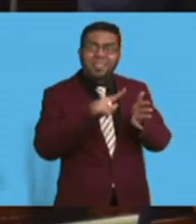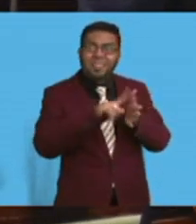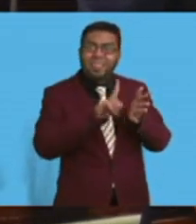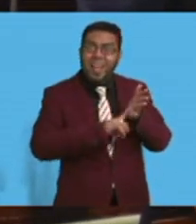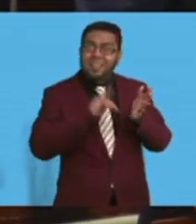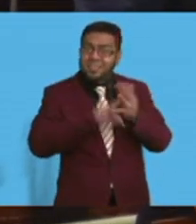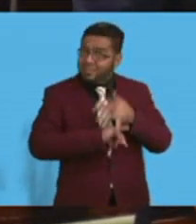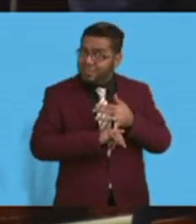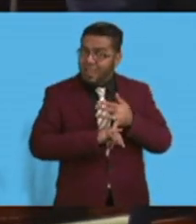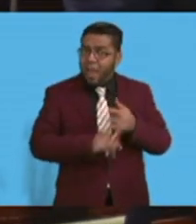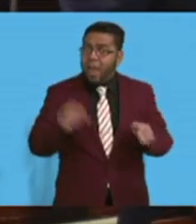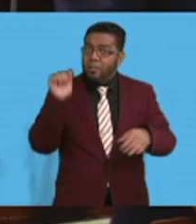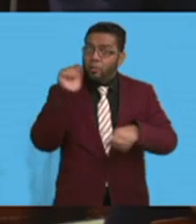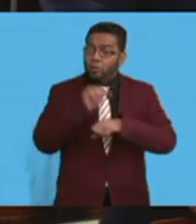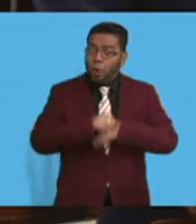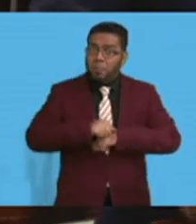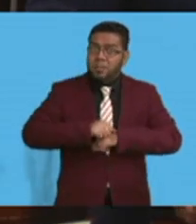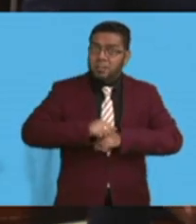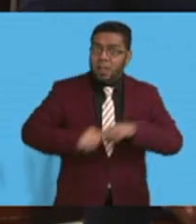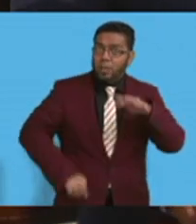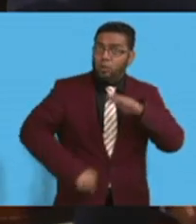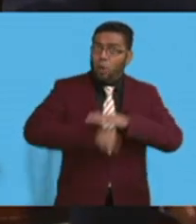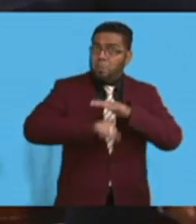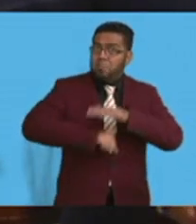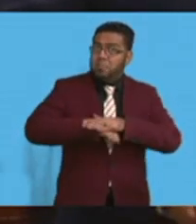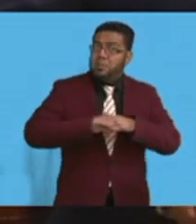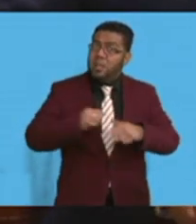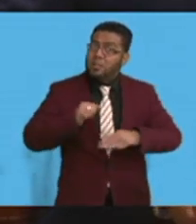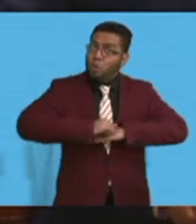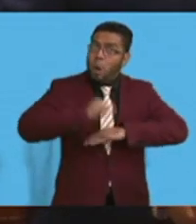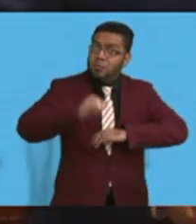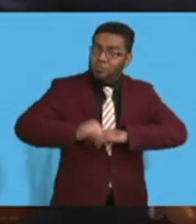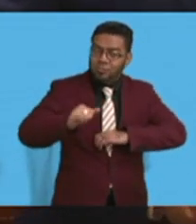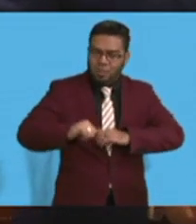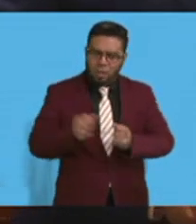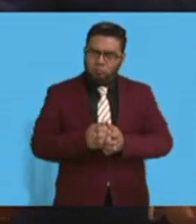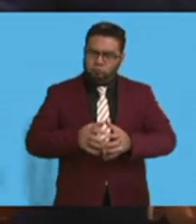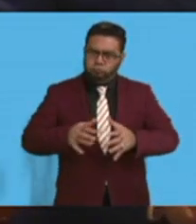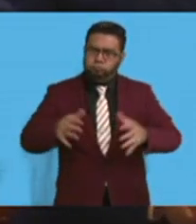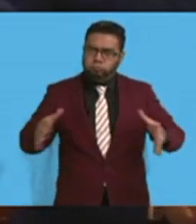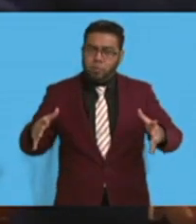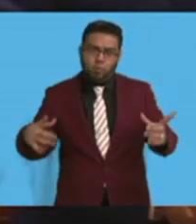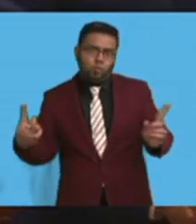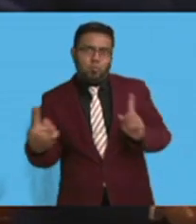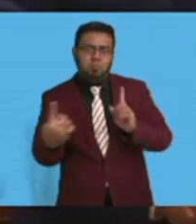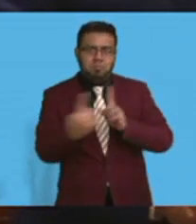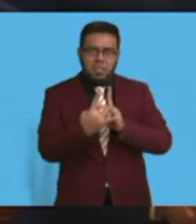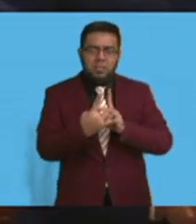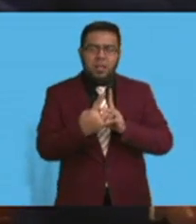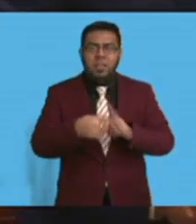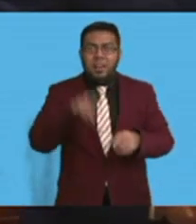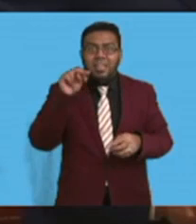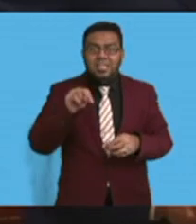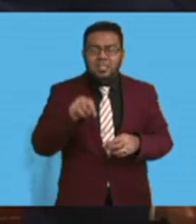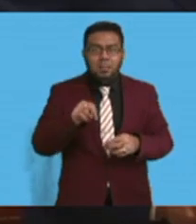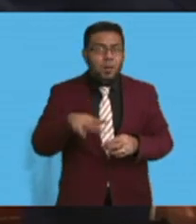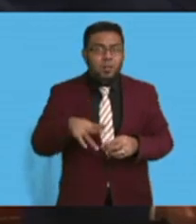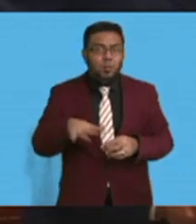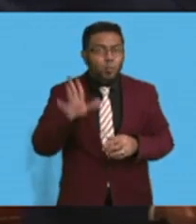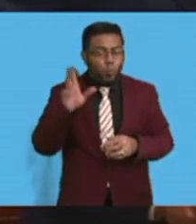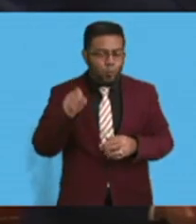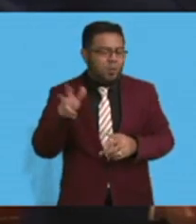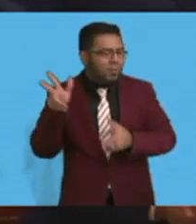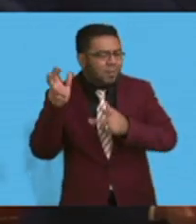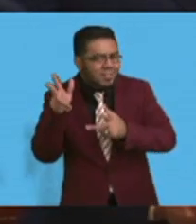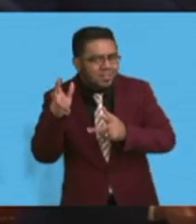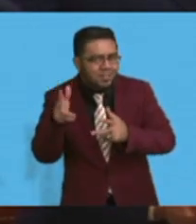they've expanded in a sustainable manner, they've improved and they've evolved to meet the needs of our students in Fiji, because we keep our ears to the ground